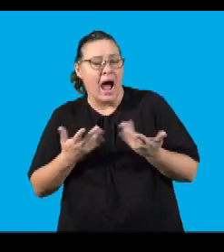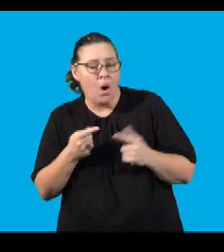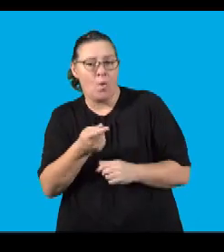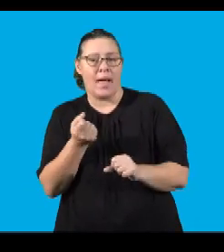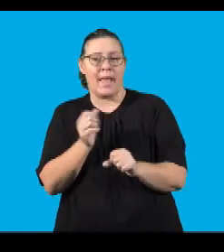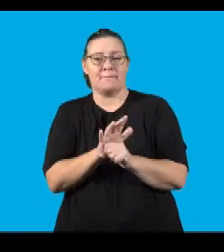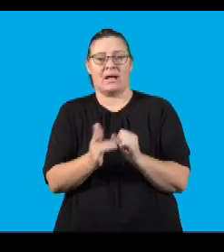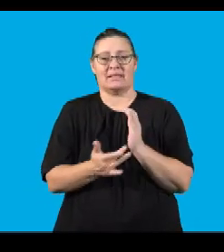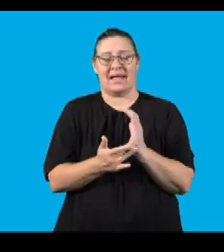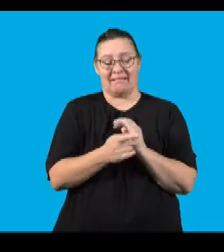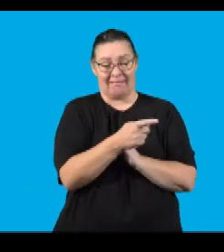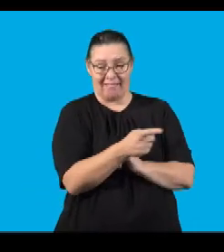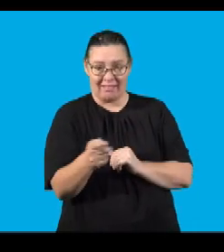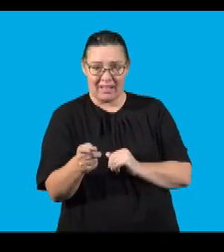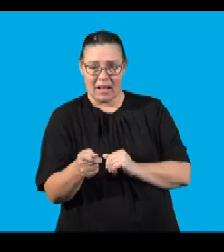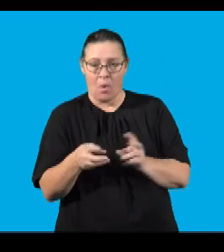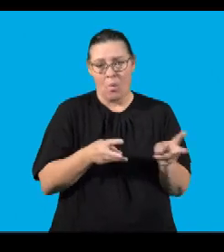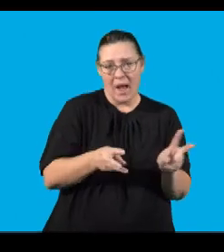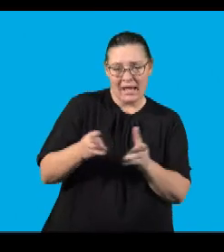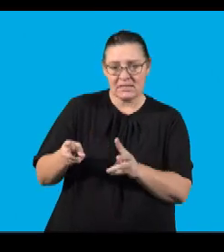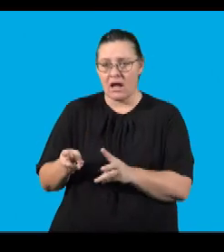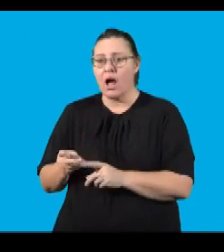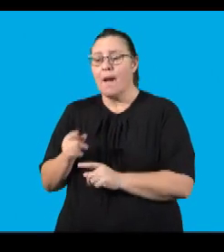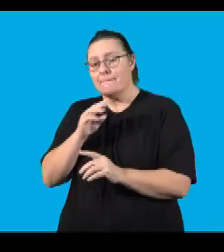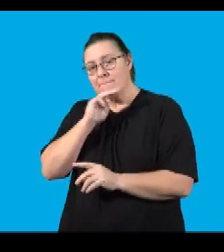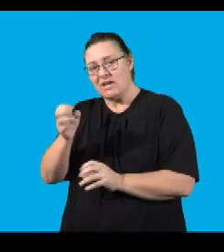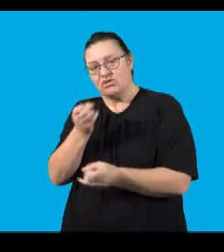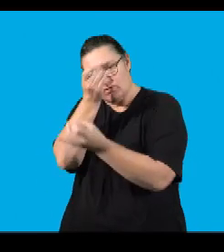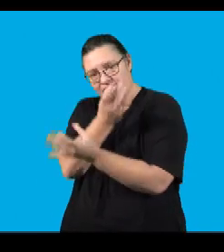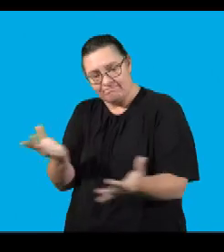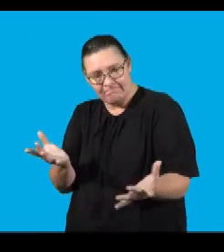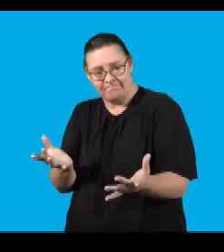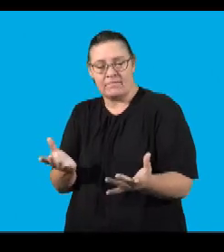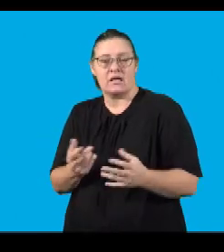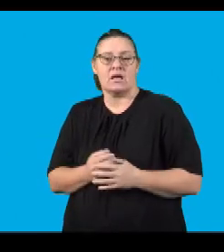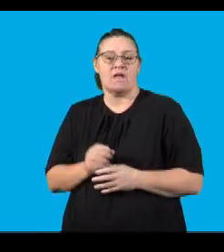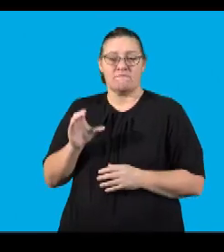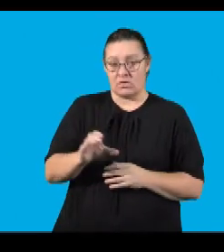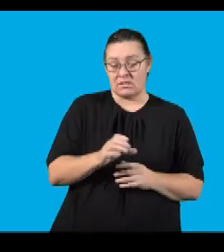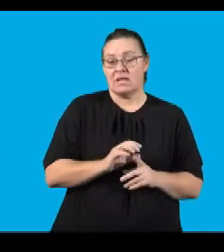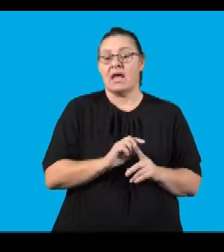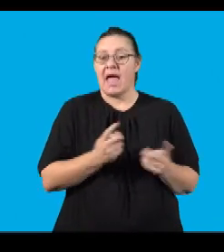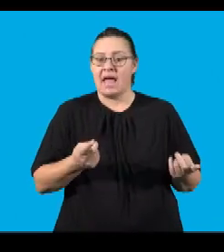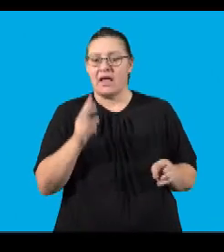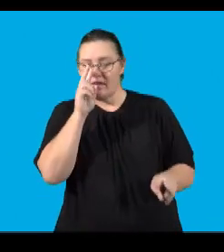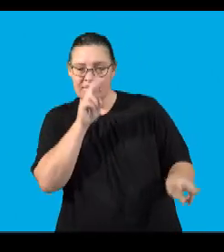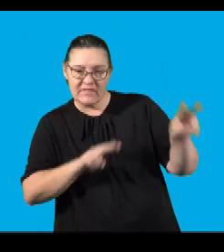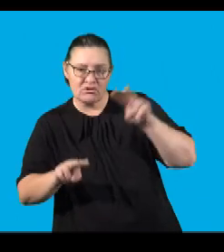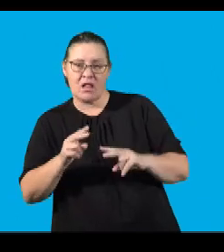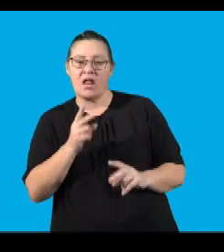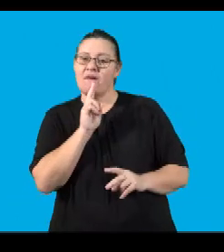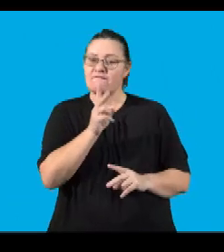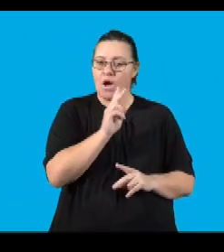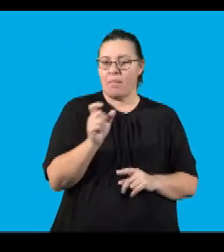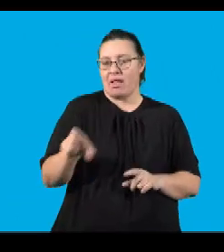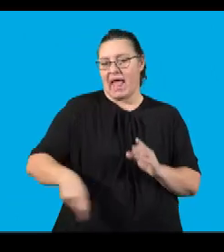impact of techniques will enforce the message of the advertisement, and then how visual and verbal